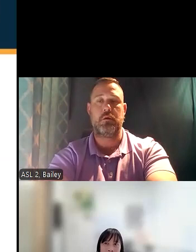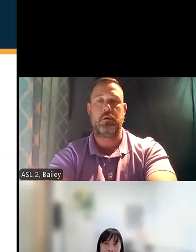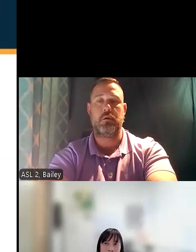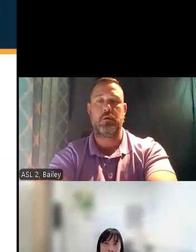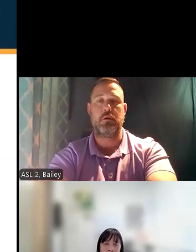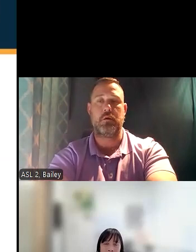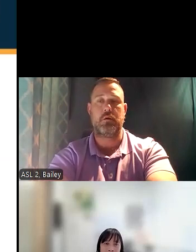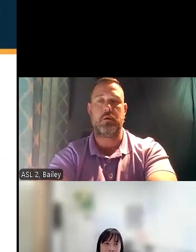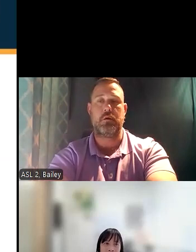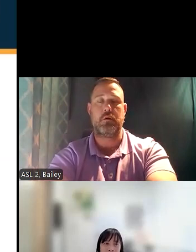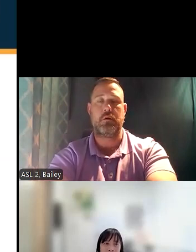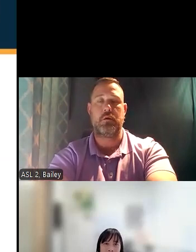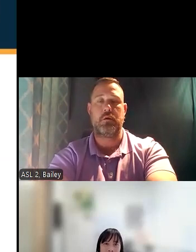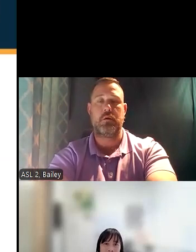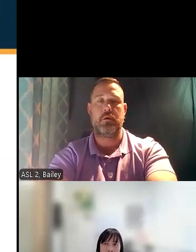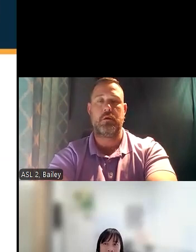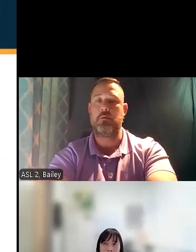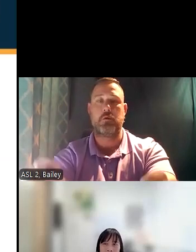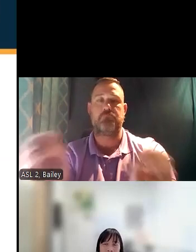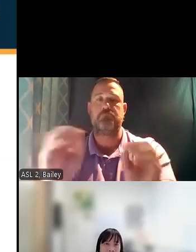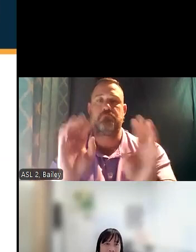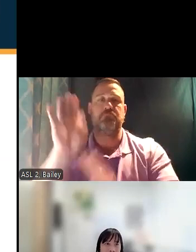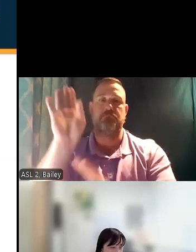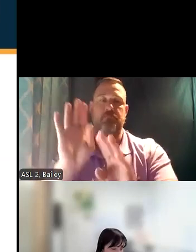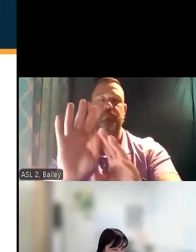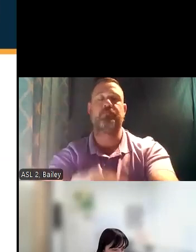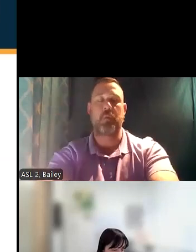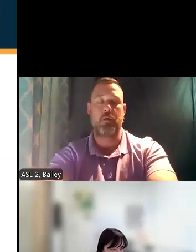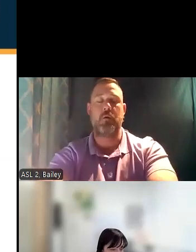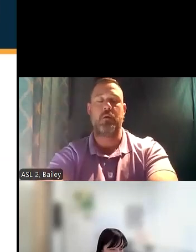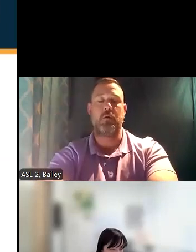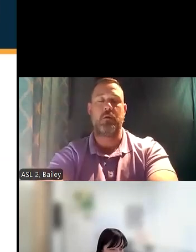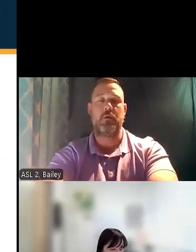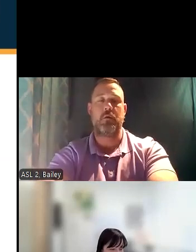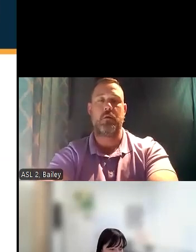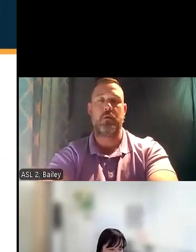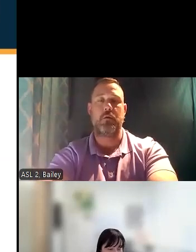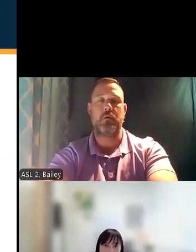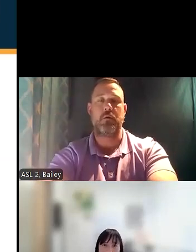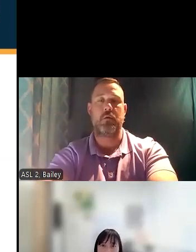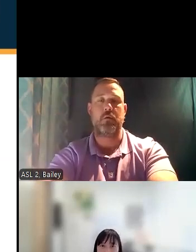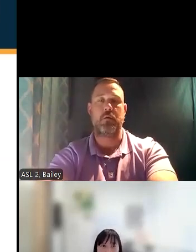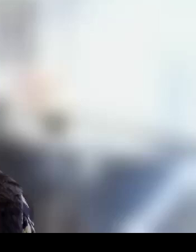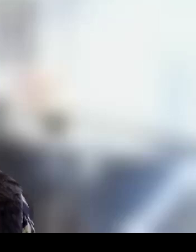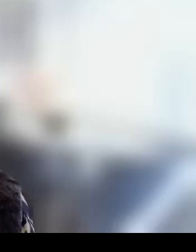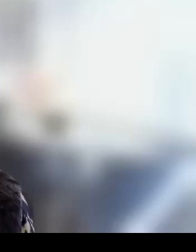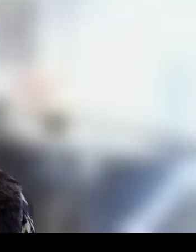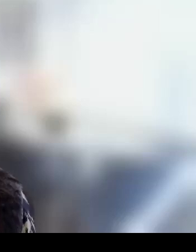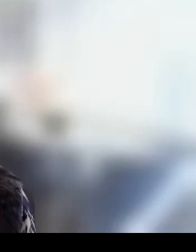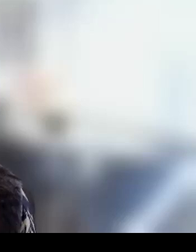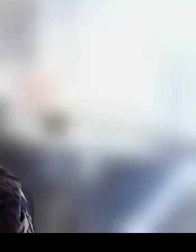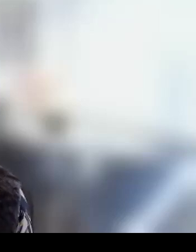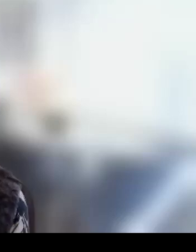And Dr. Canio, I don't see any more hands. All right. I think now it's the time for us